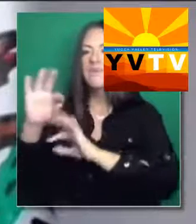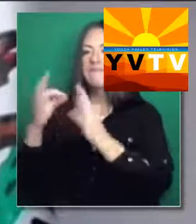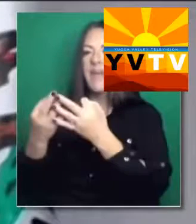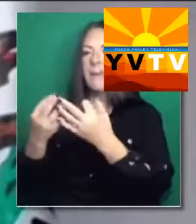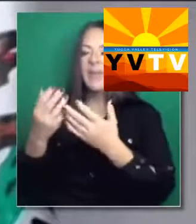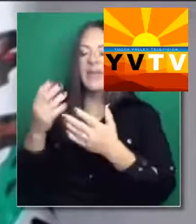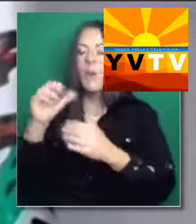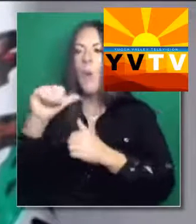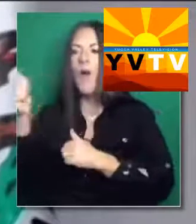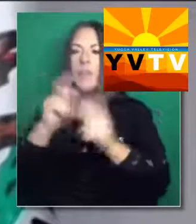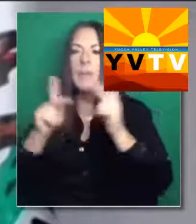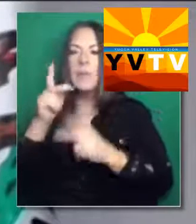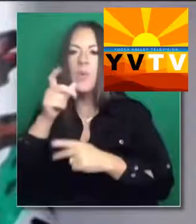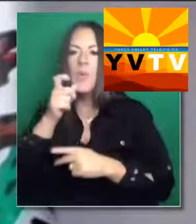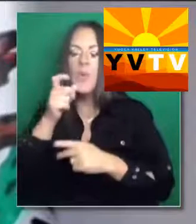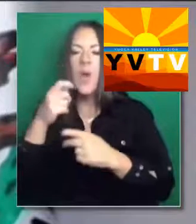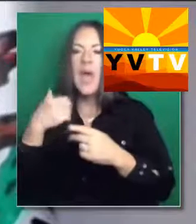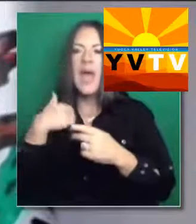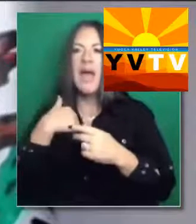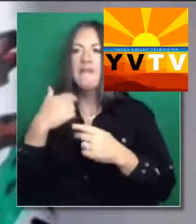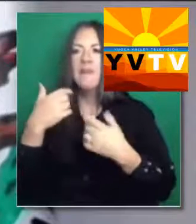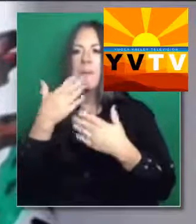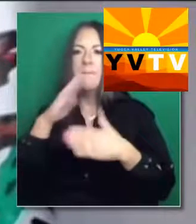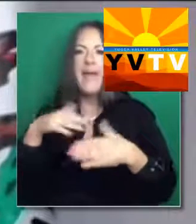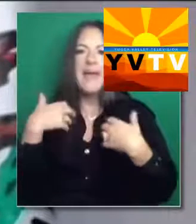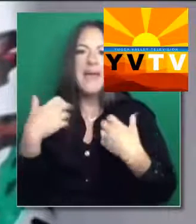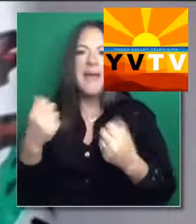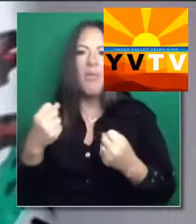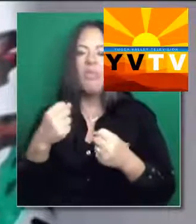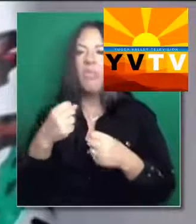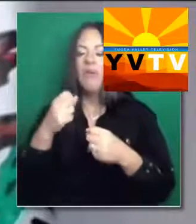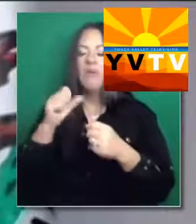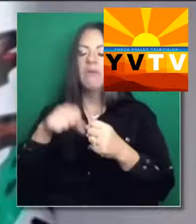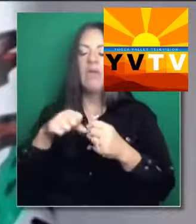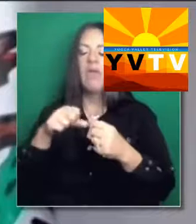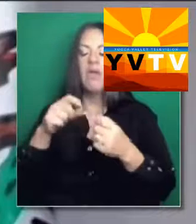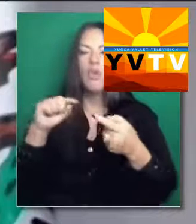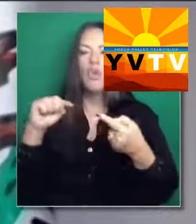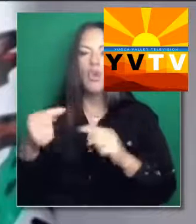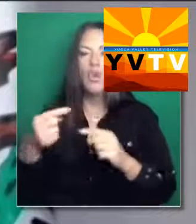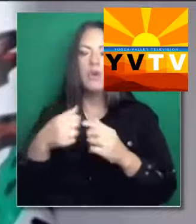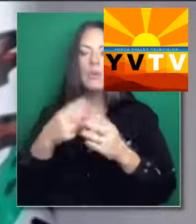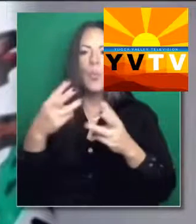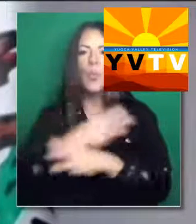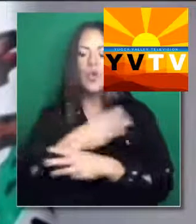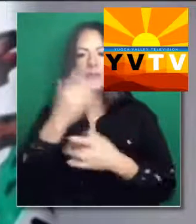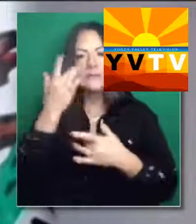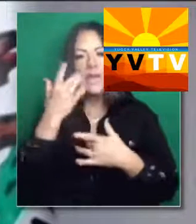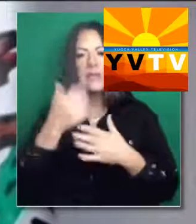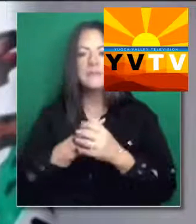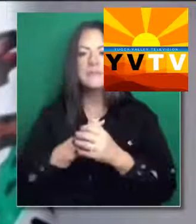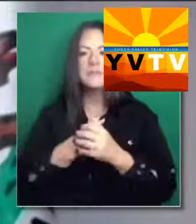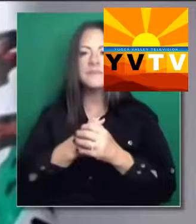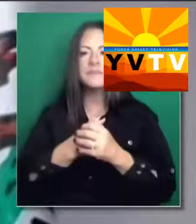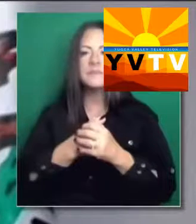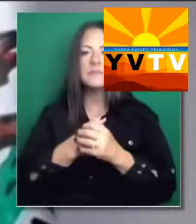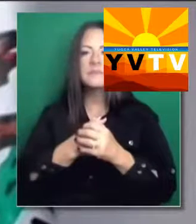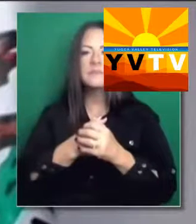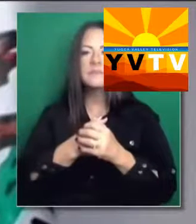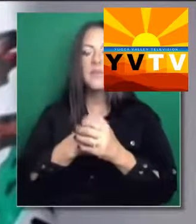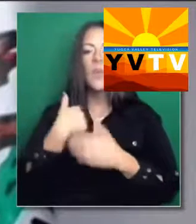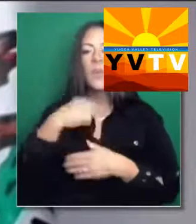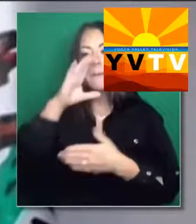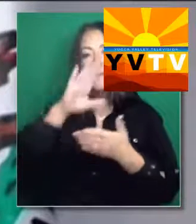we need to continue to beat home the drum of that message and make that choice. We do believe that the